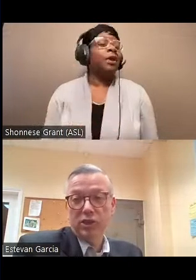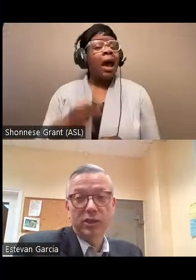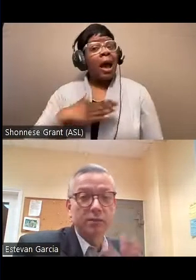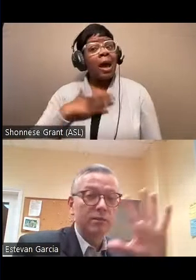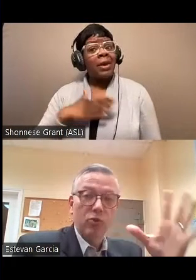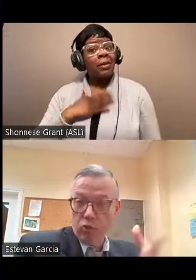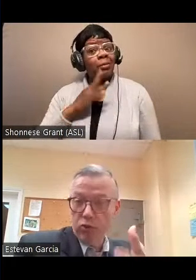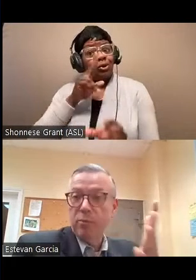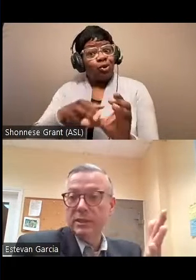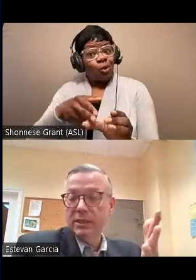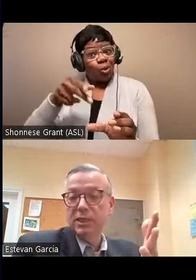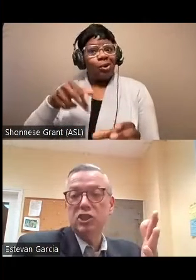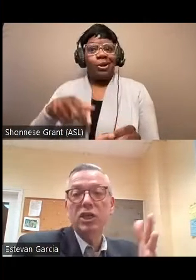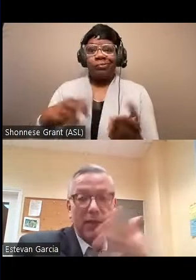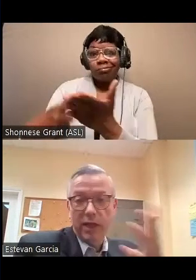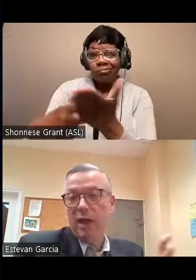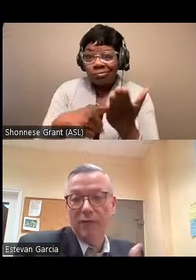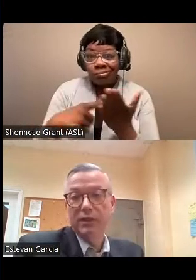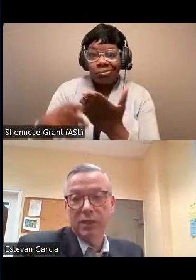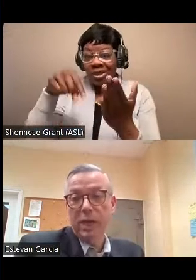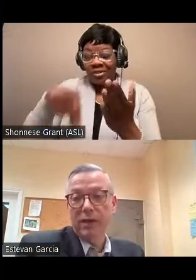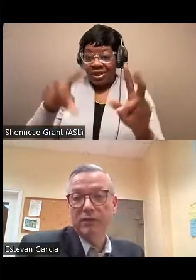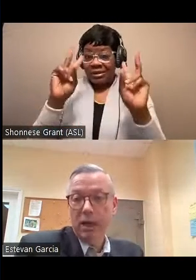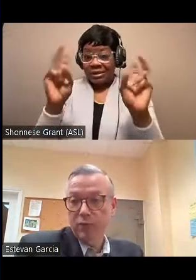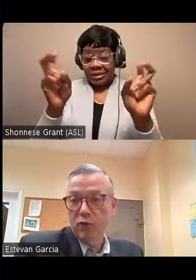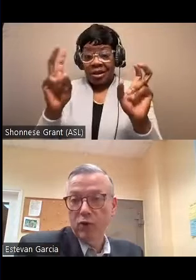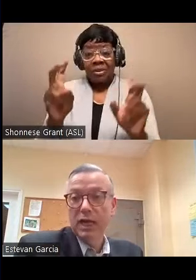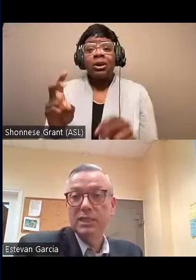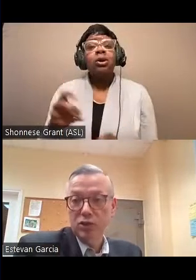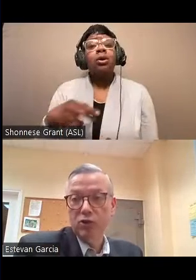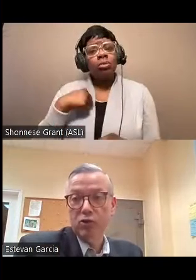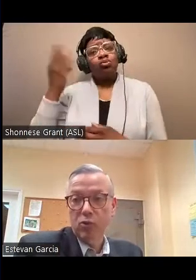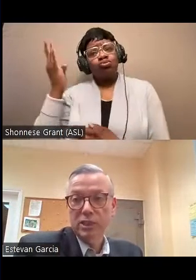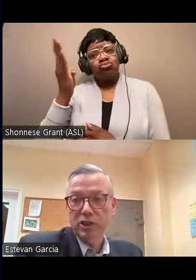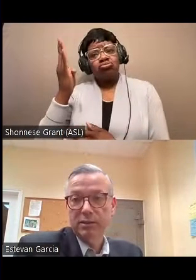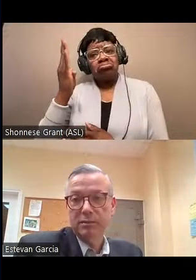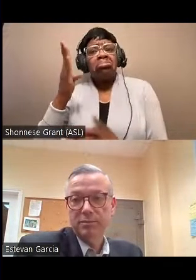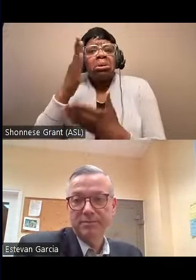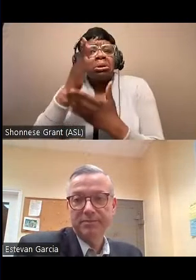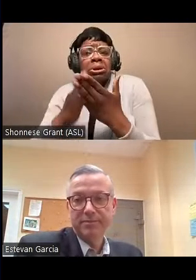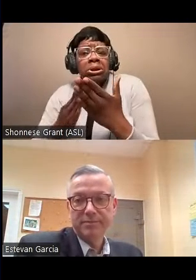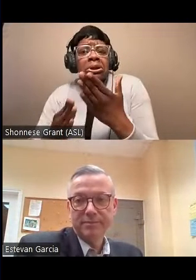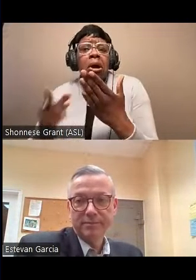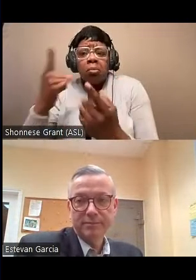few questions through the presentation, and then obviously we have time for additional questions.